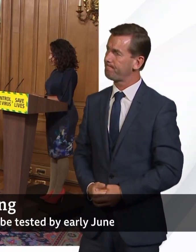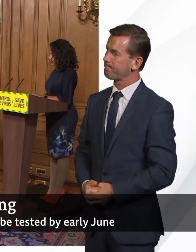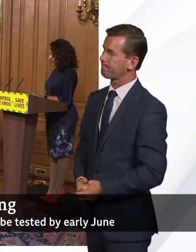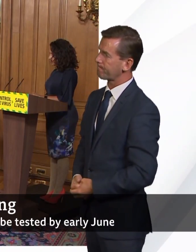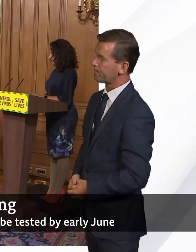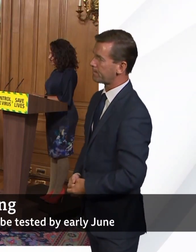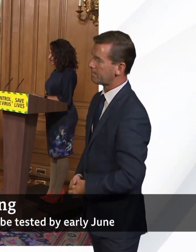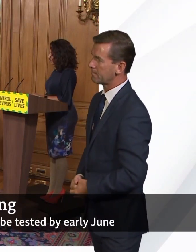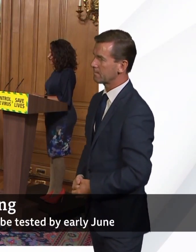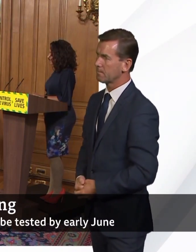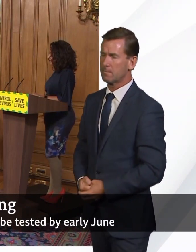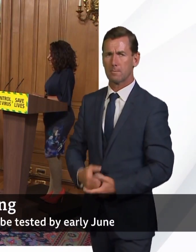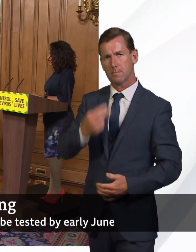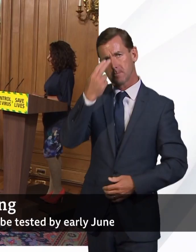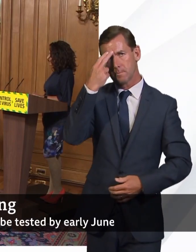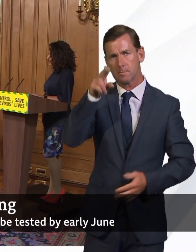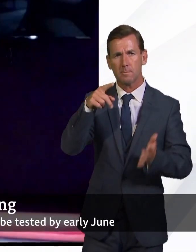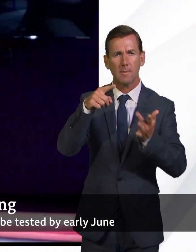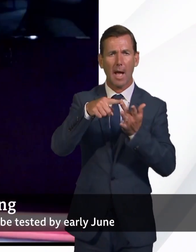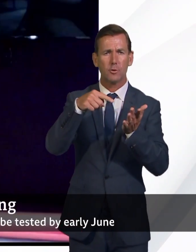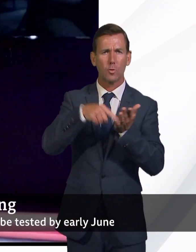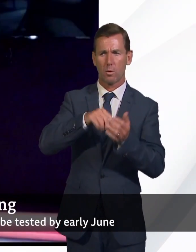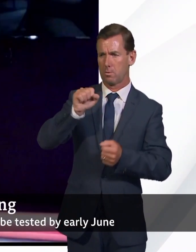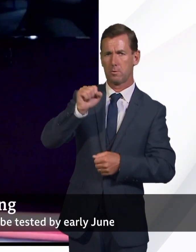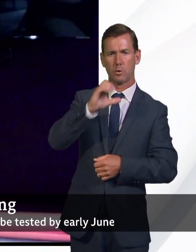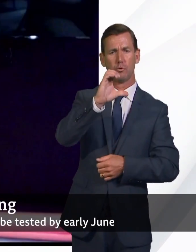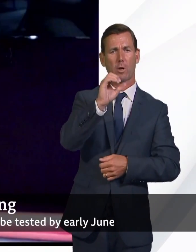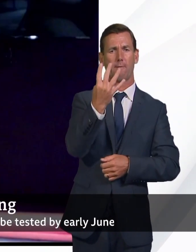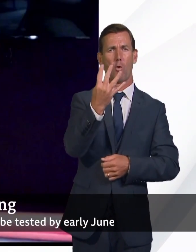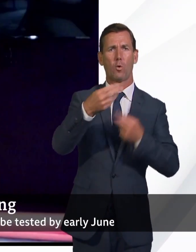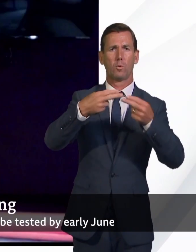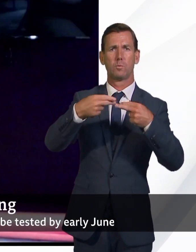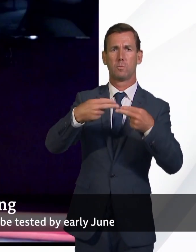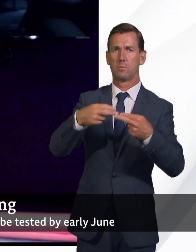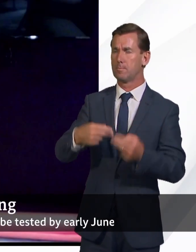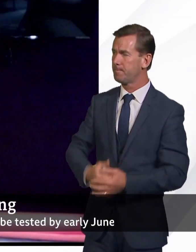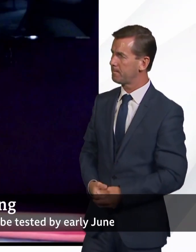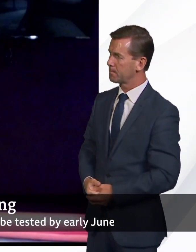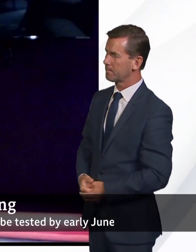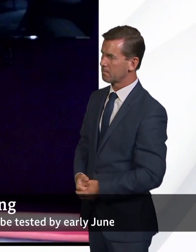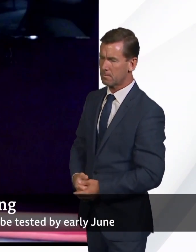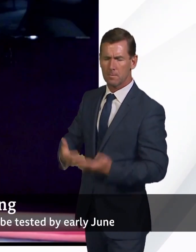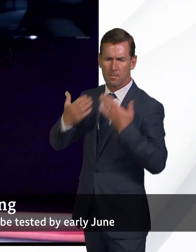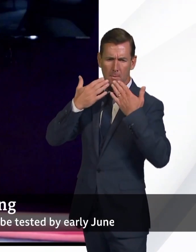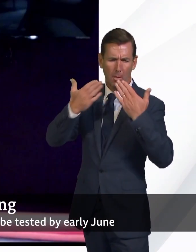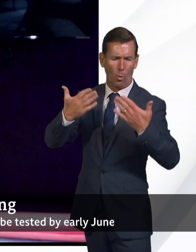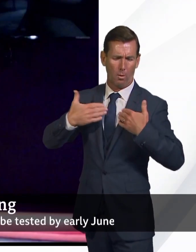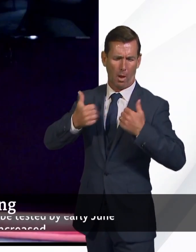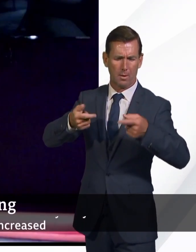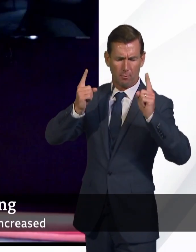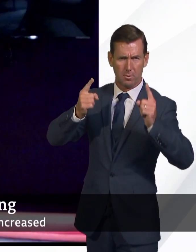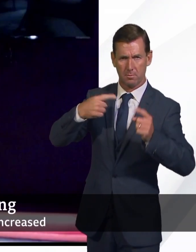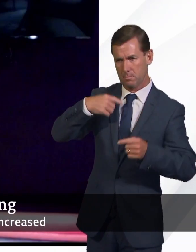4. Thank you, Secretary of State. There have been concerns raised to us about care homes that can't apply for these tests